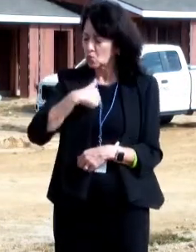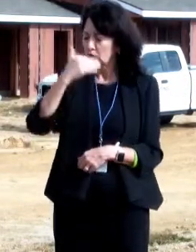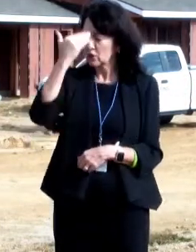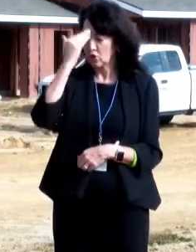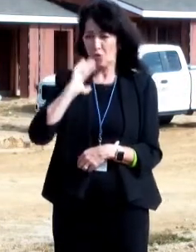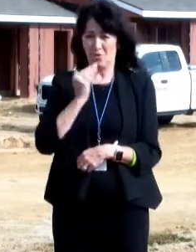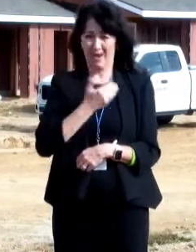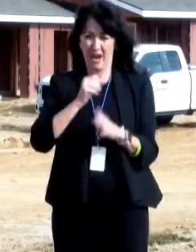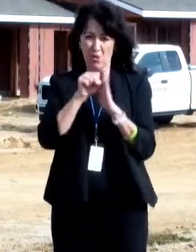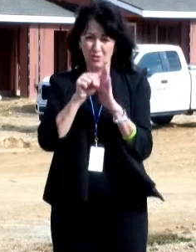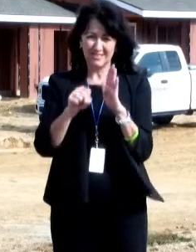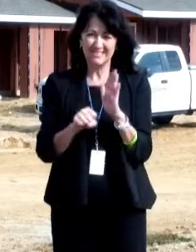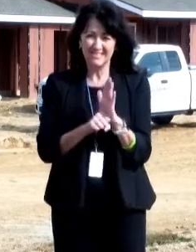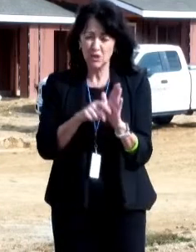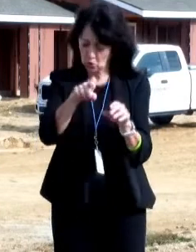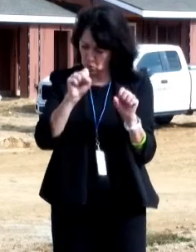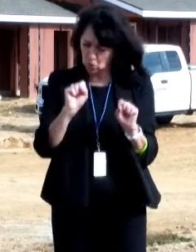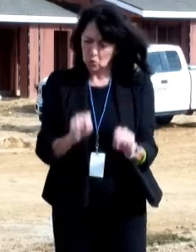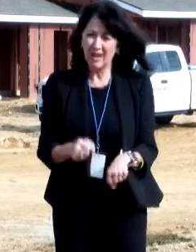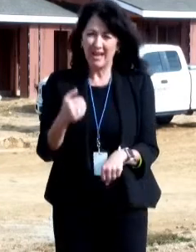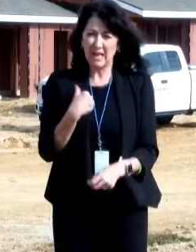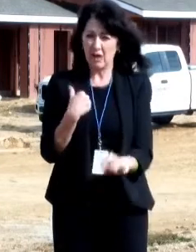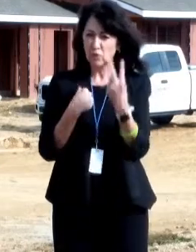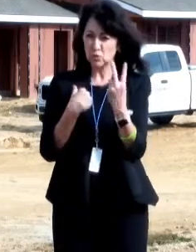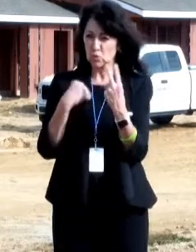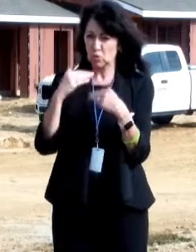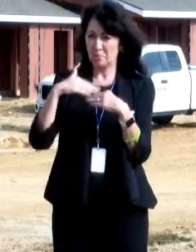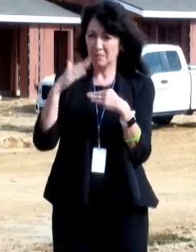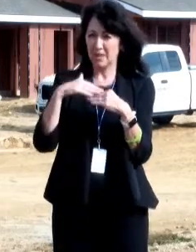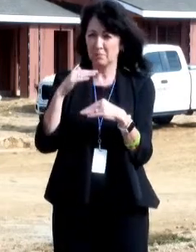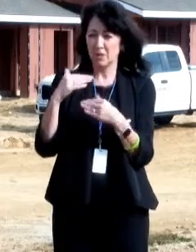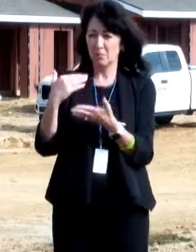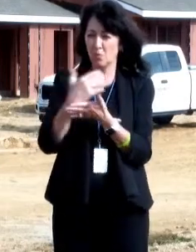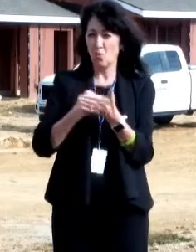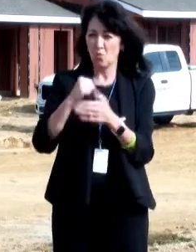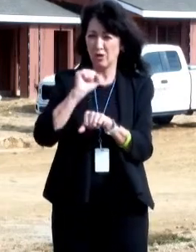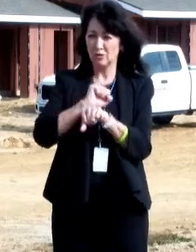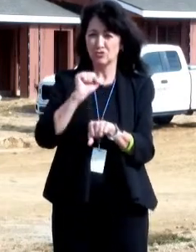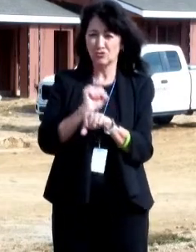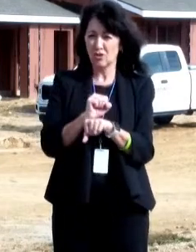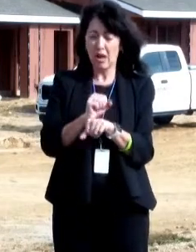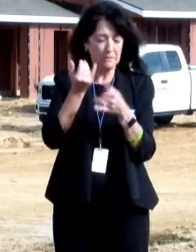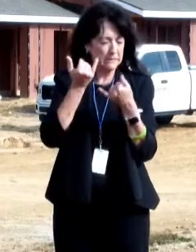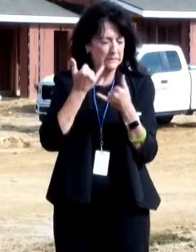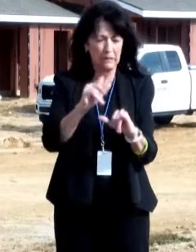could hold 2 minimum wage jobs and not afford to live in an apartment in our country.